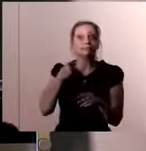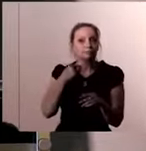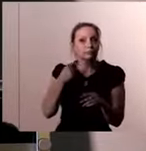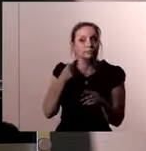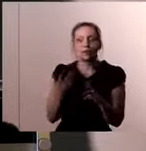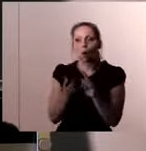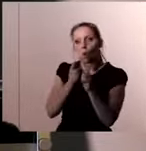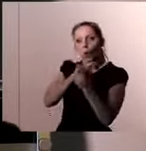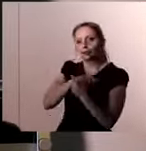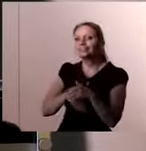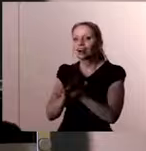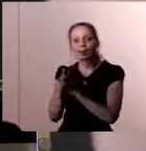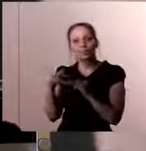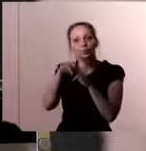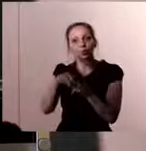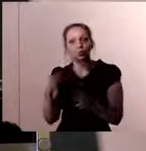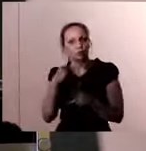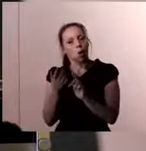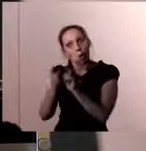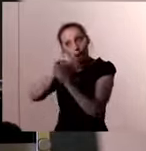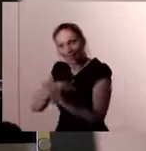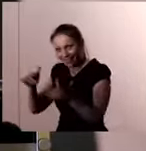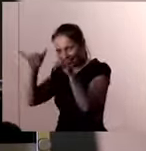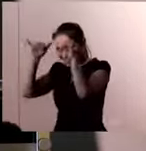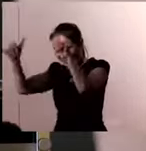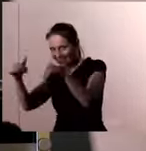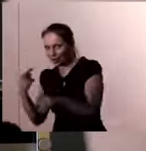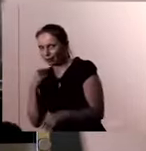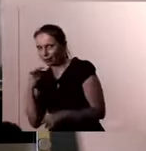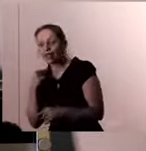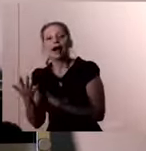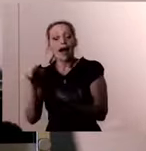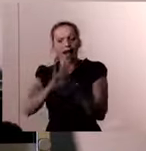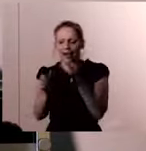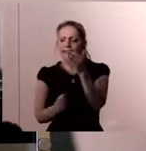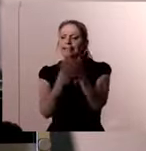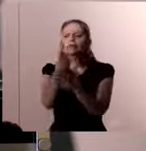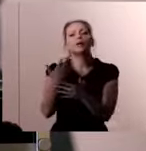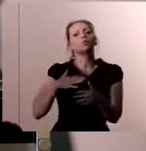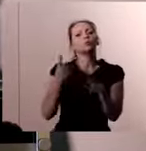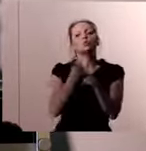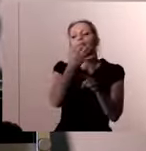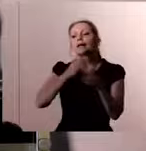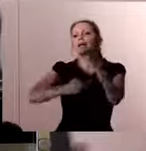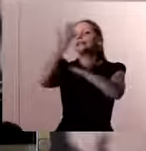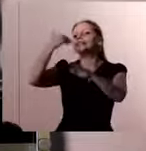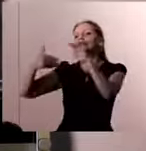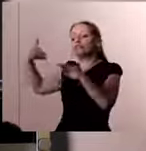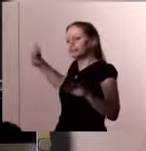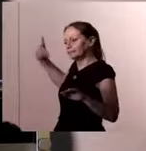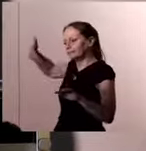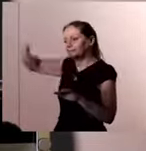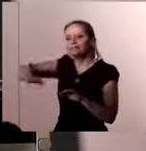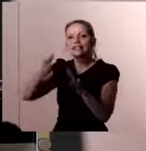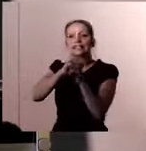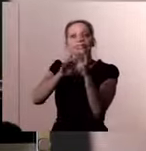So how did it come to this? I want to talk to you a little bit about the evolutionary history of deception. And then I'm going to look at